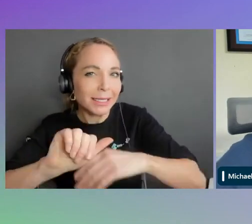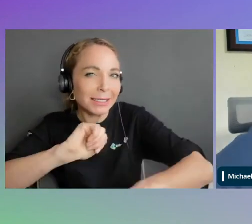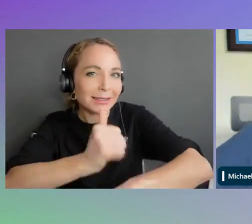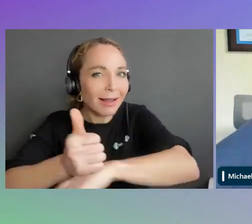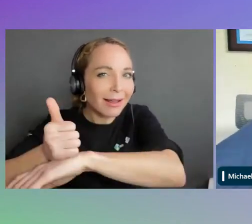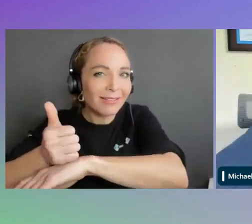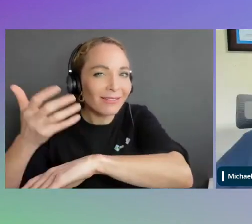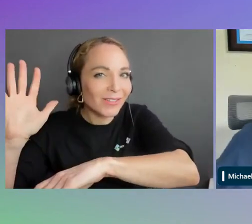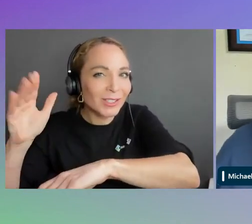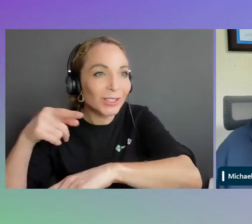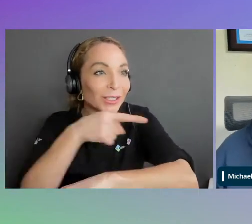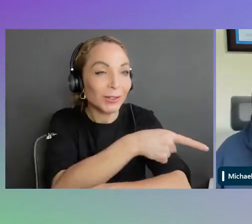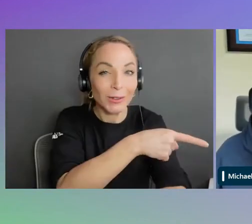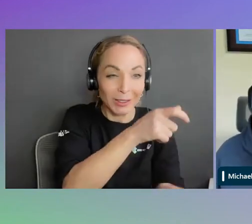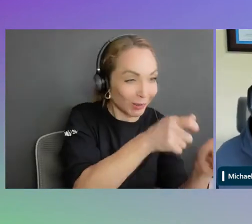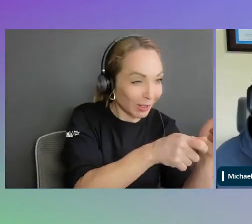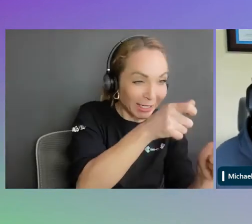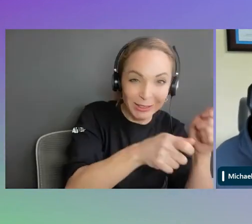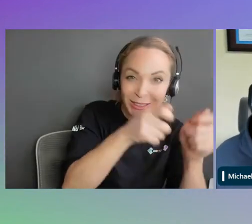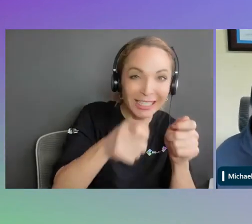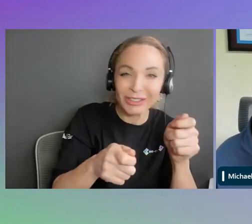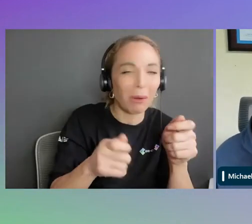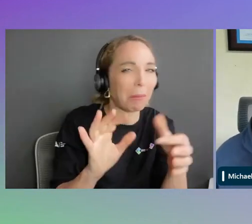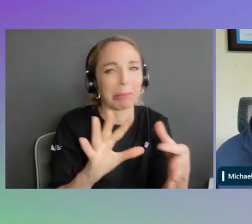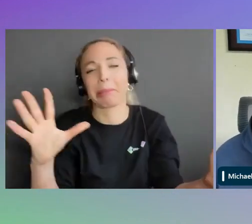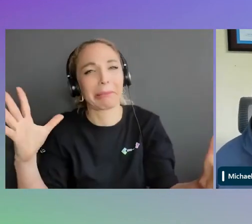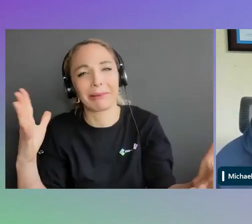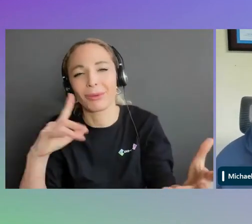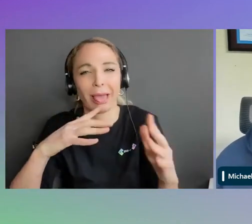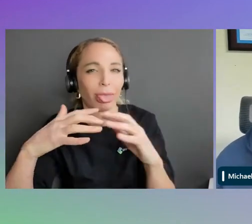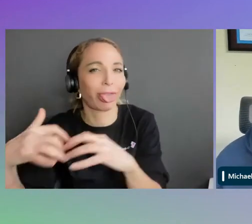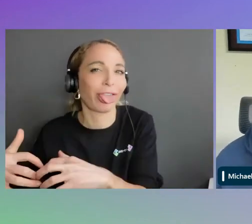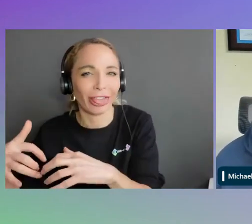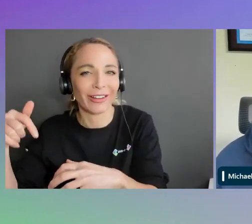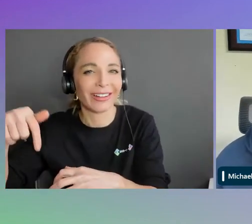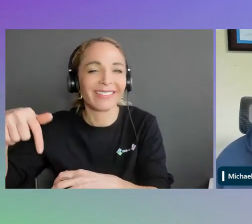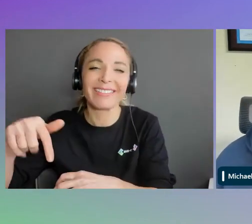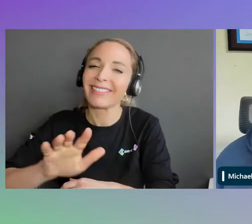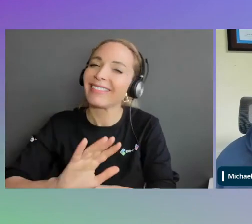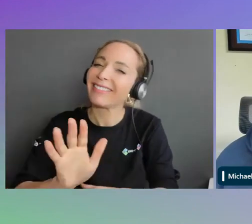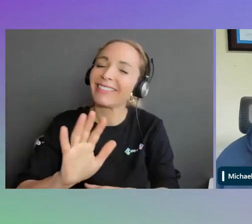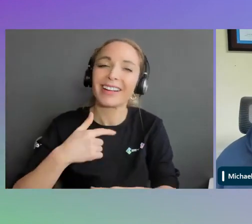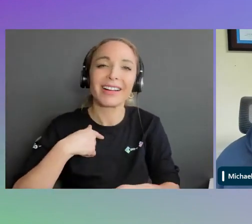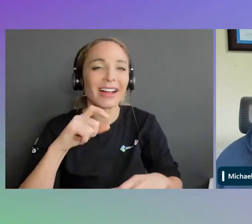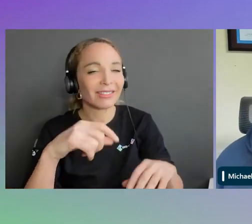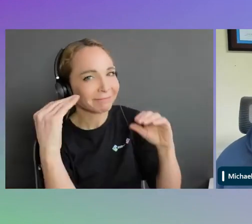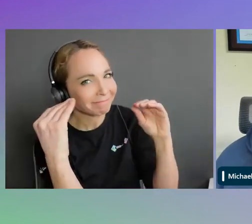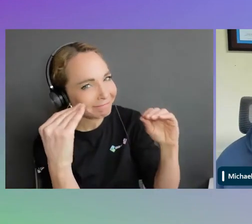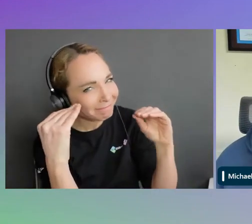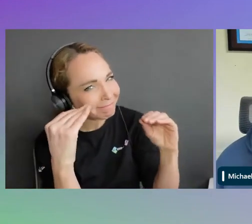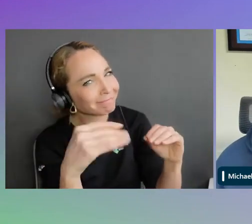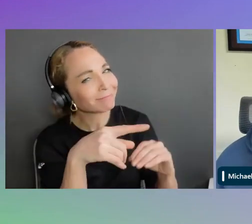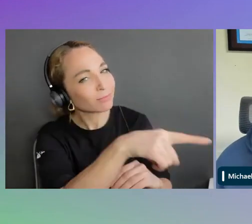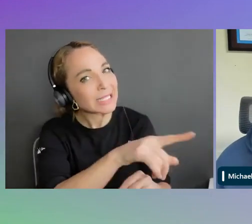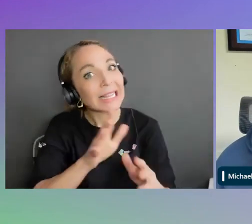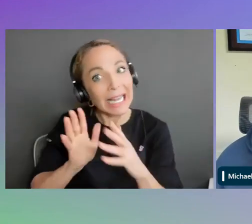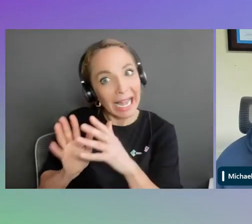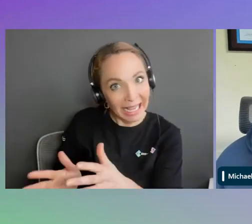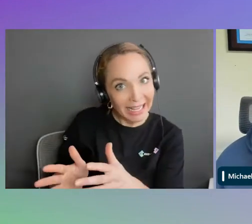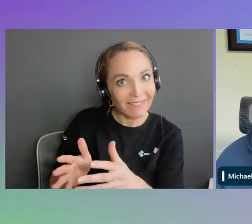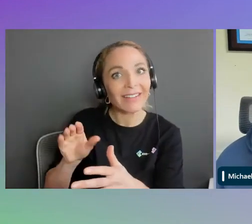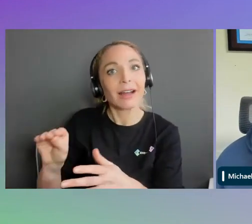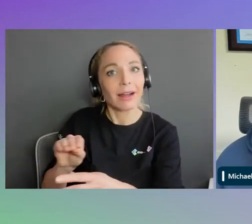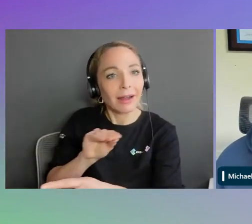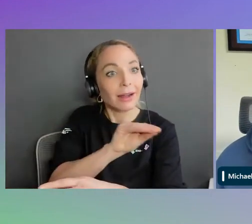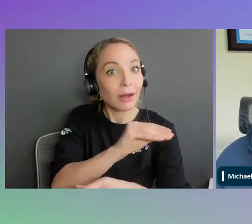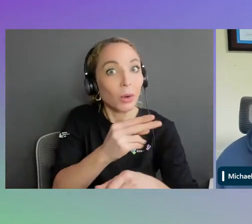So we are trying to do a bunch of education on that sense to make sure that people they use the components as they are. But